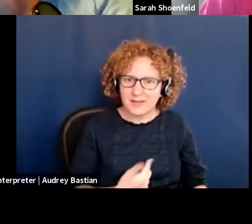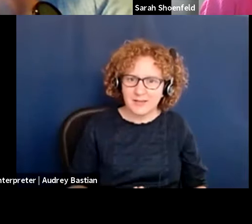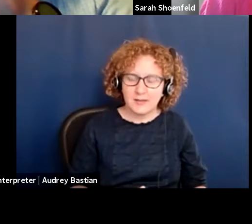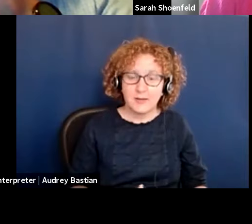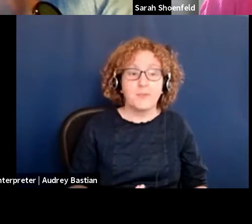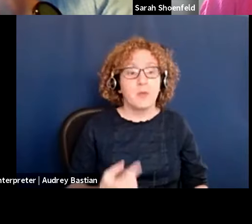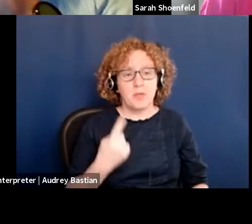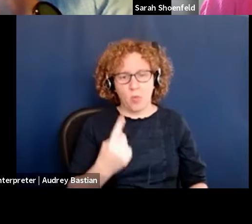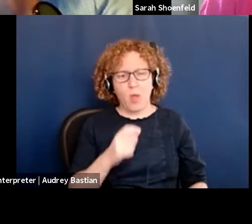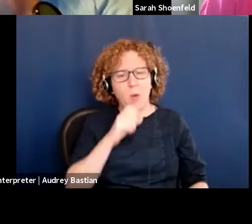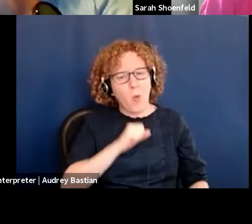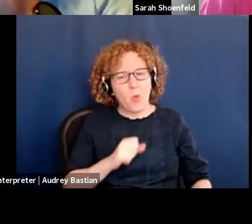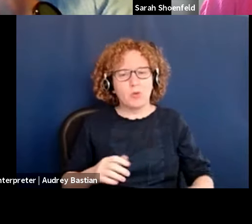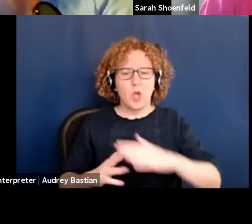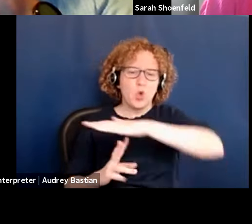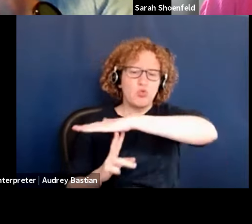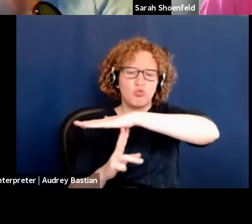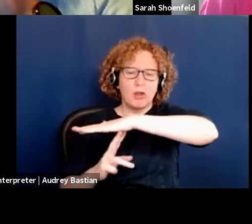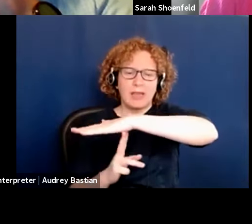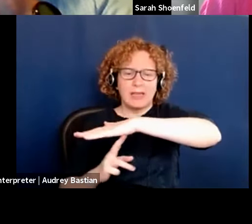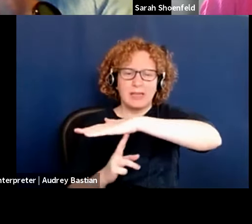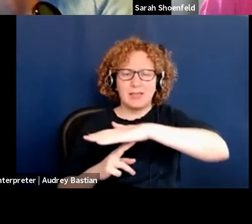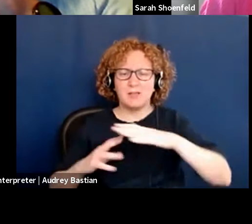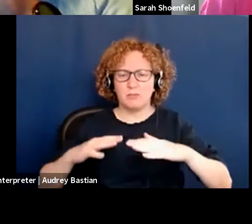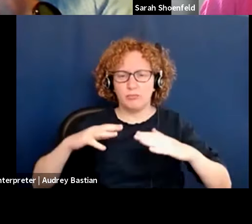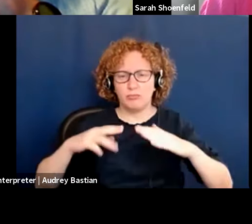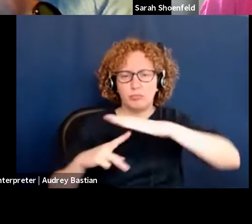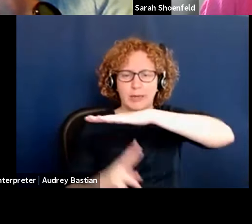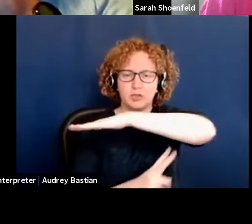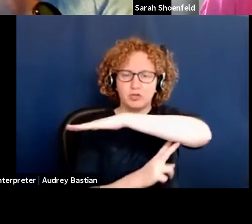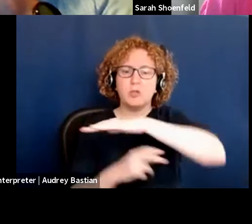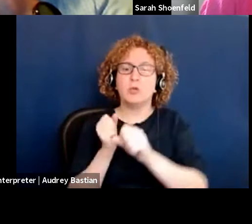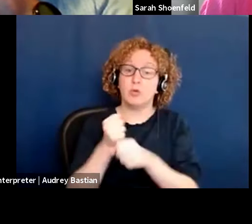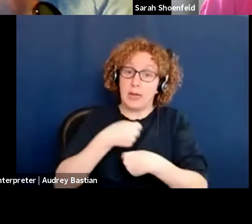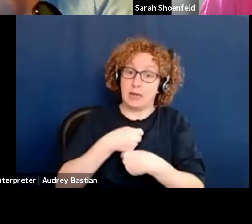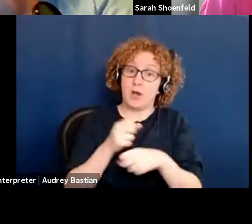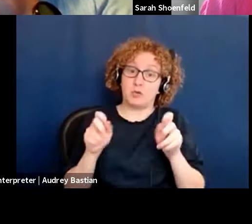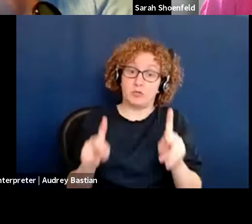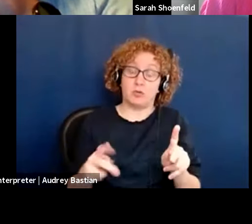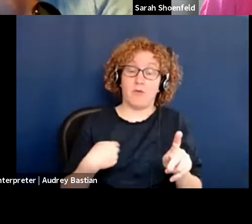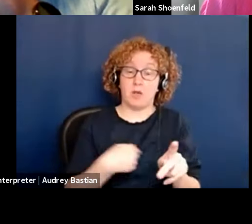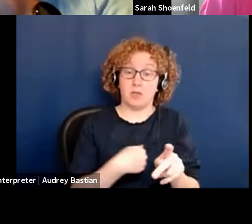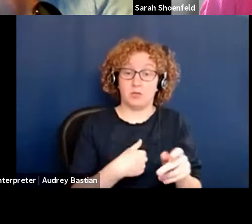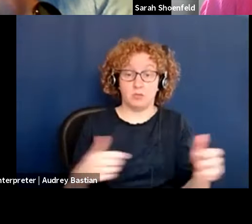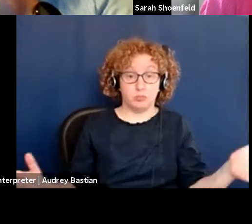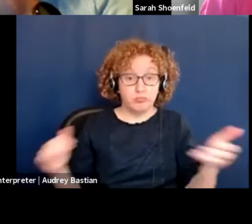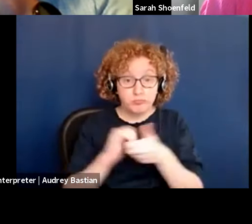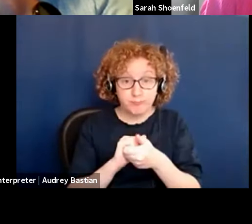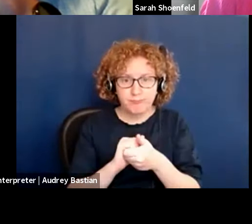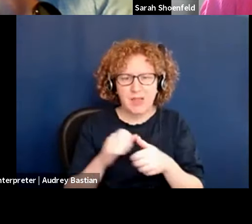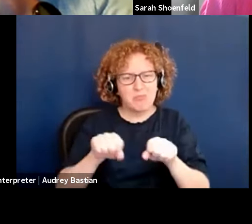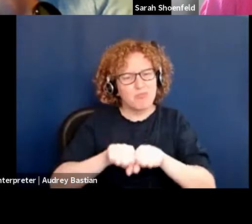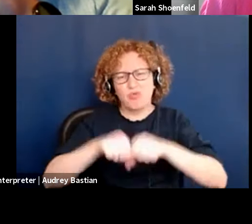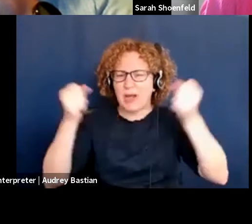old rickety bridge created an opportunity for us to get together and break this racial